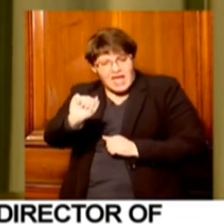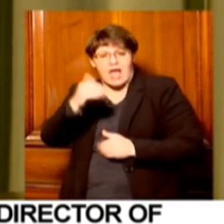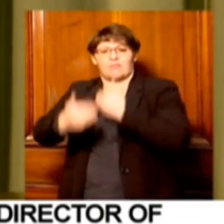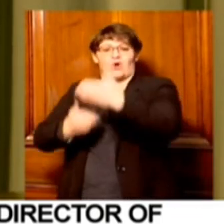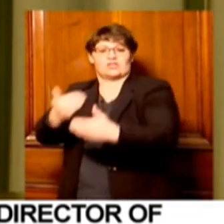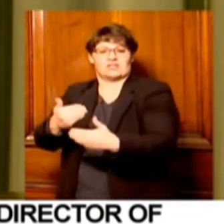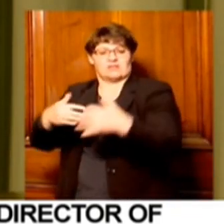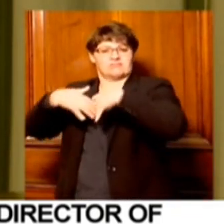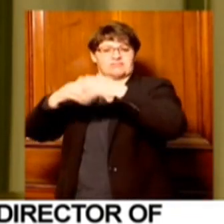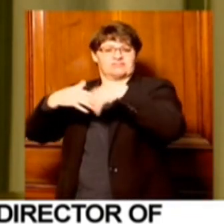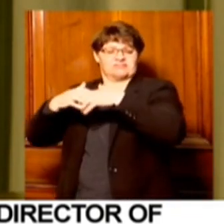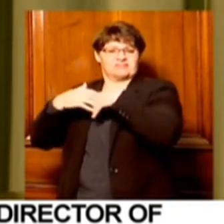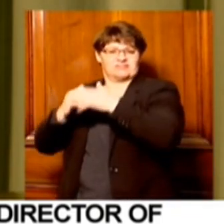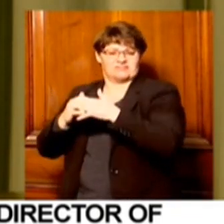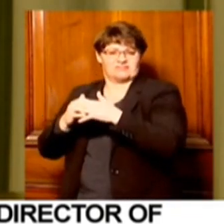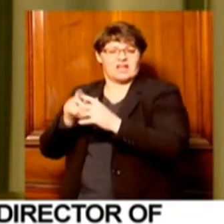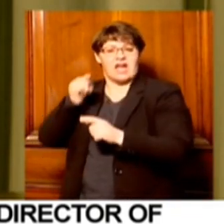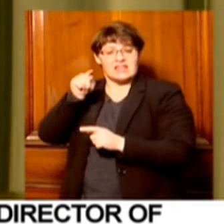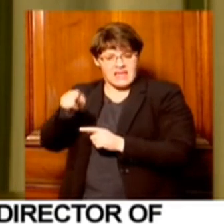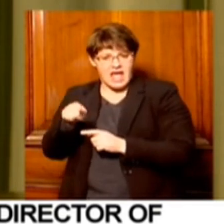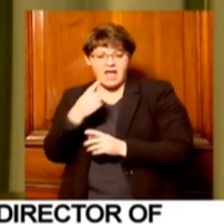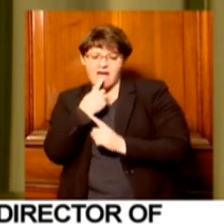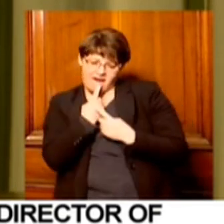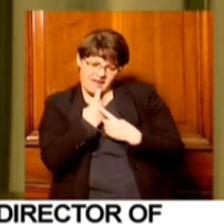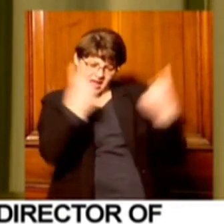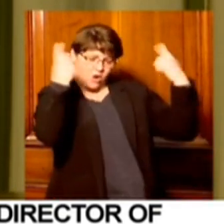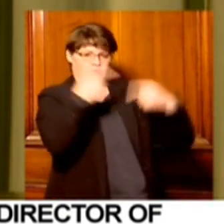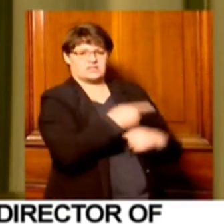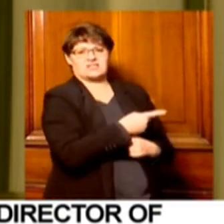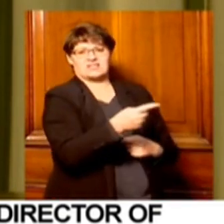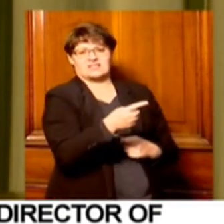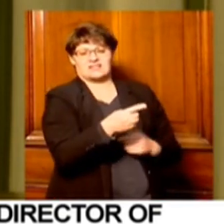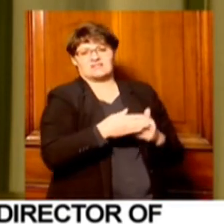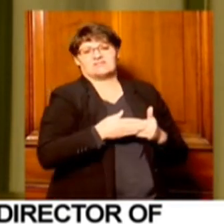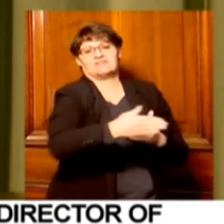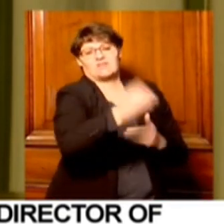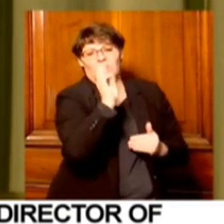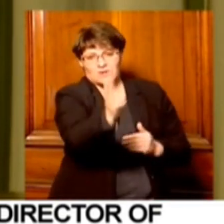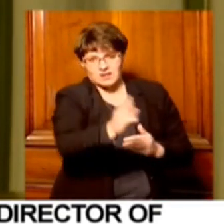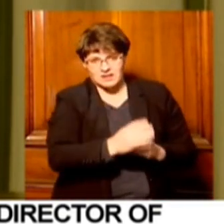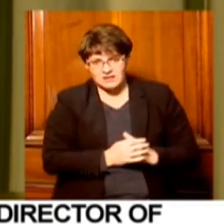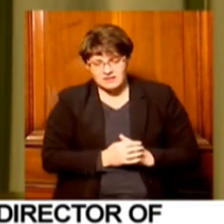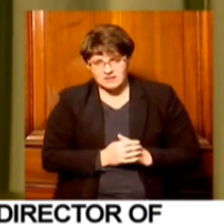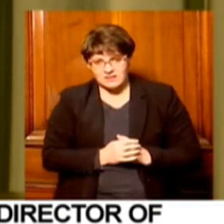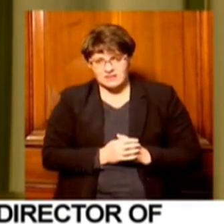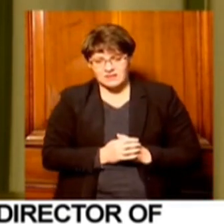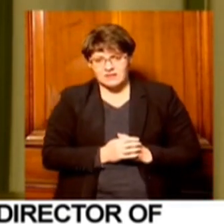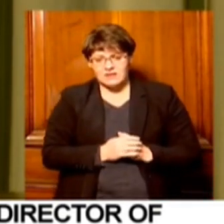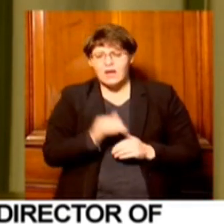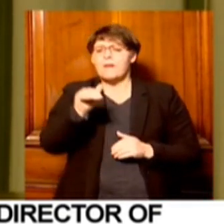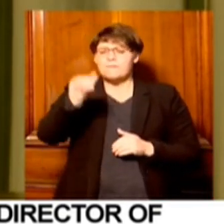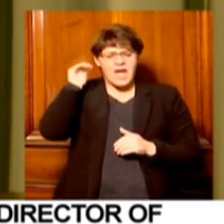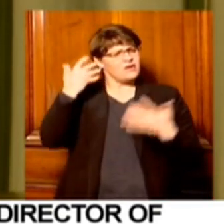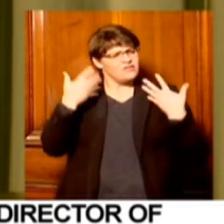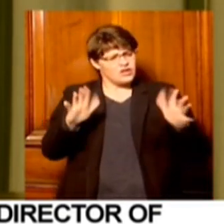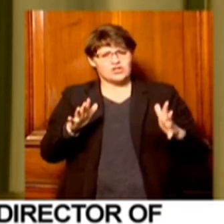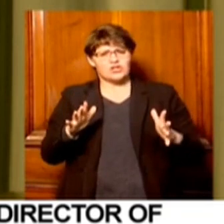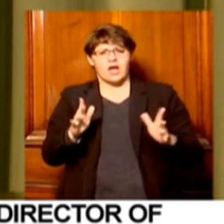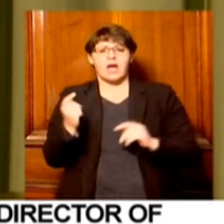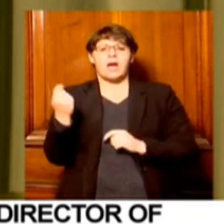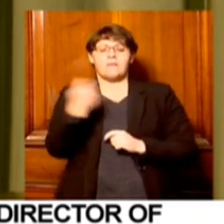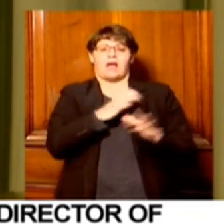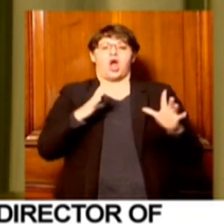measures in place and will make appropriate pronouncements in this regard. Various banks have offered